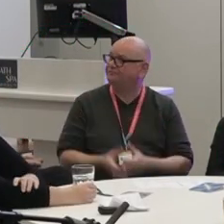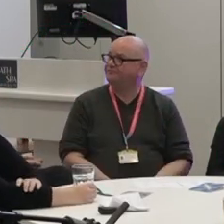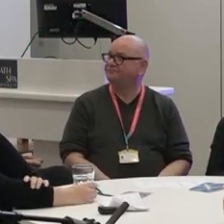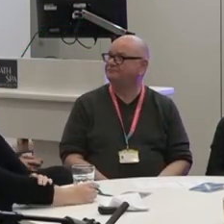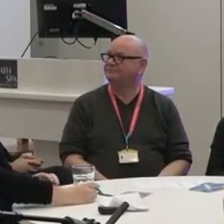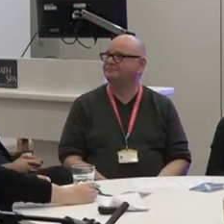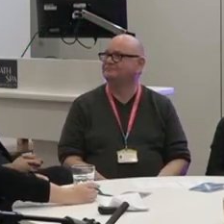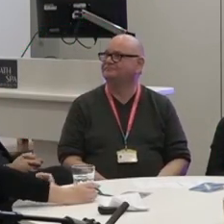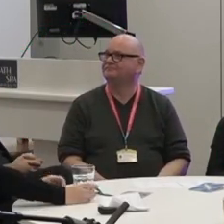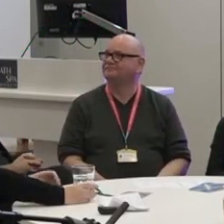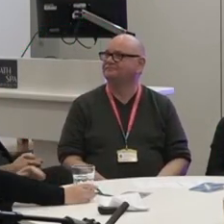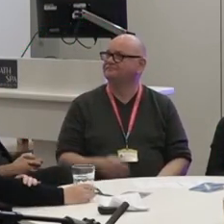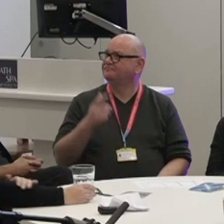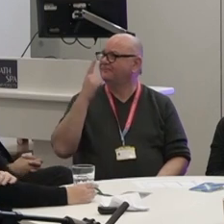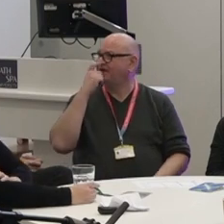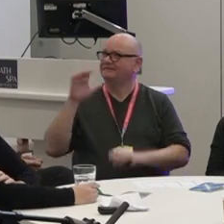Can we get back in the room?